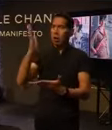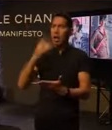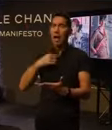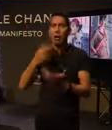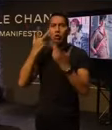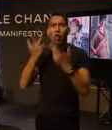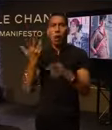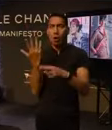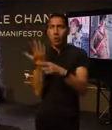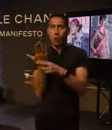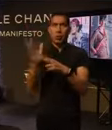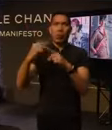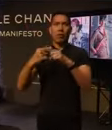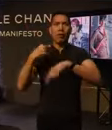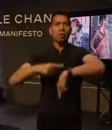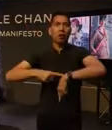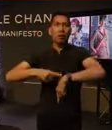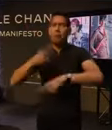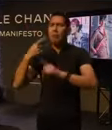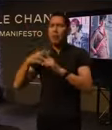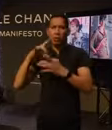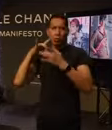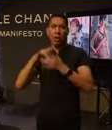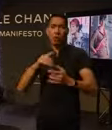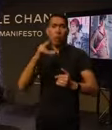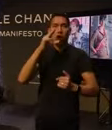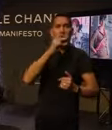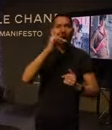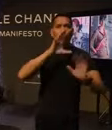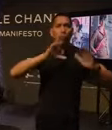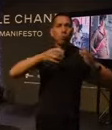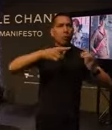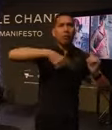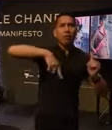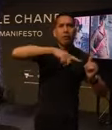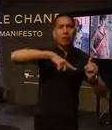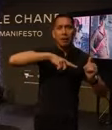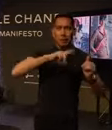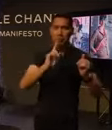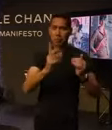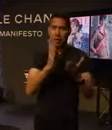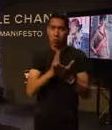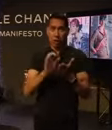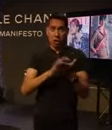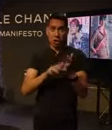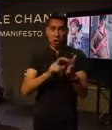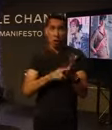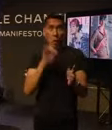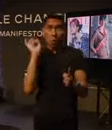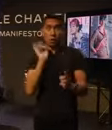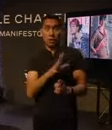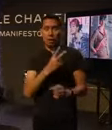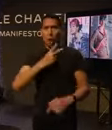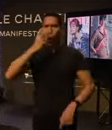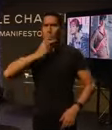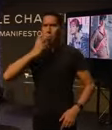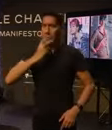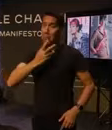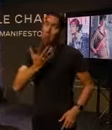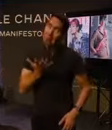them, but also their sort of relevance to a younger clientele, despite the fact that Chanel herself was much, much